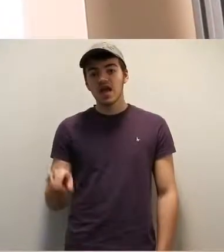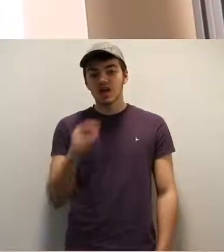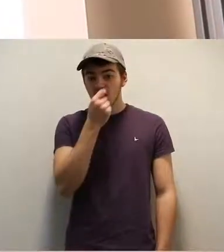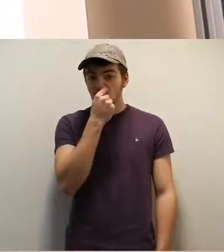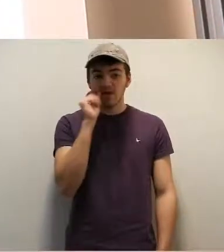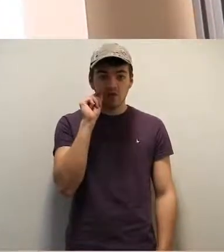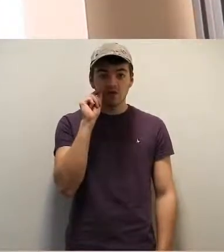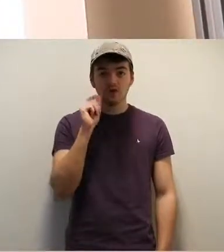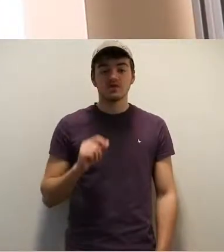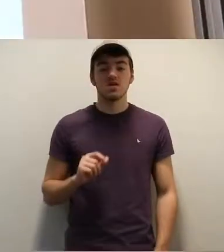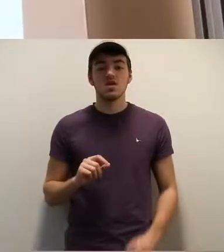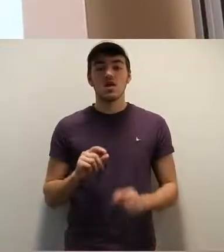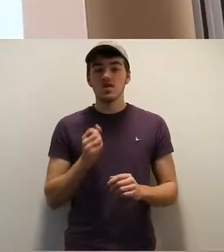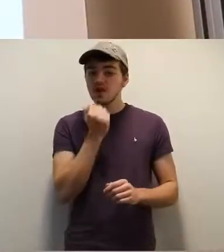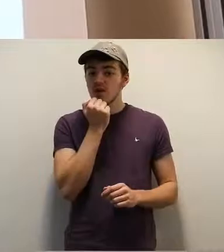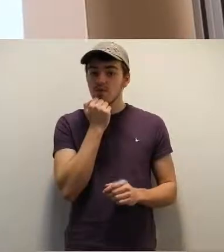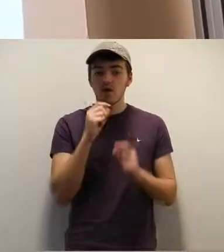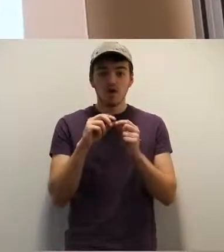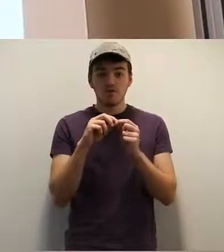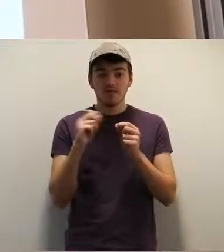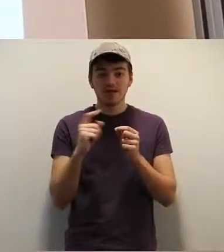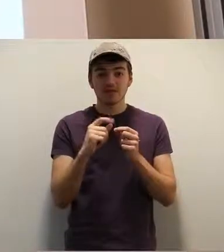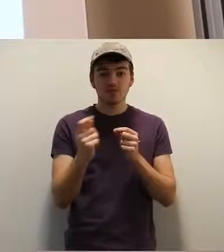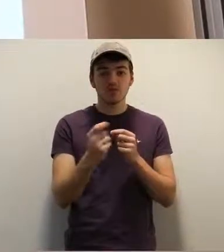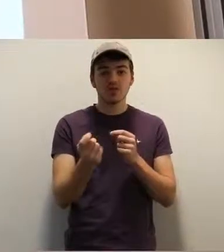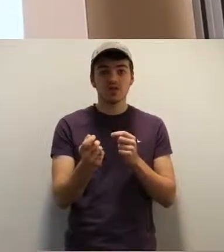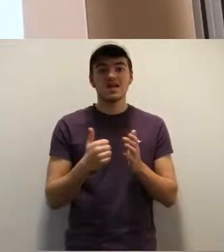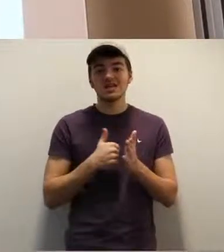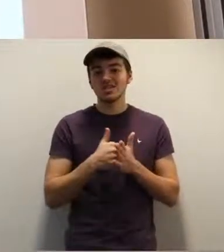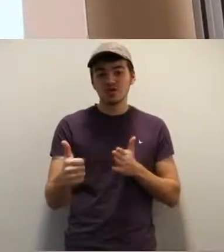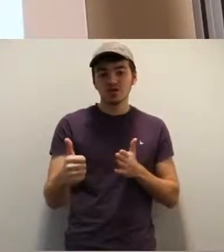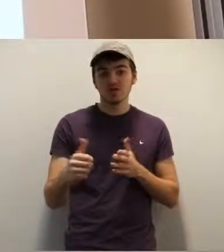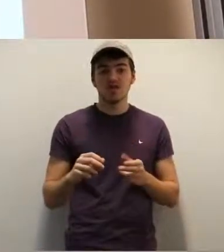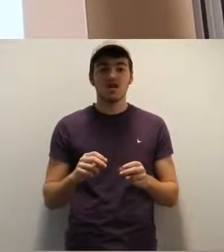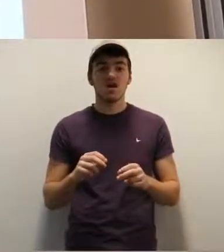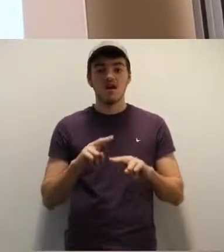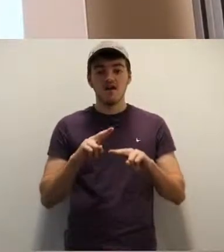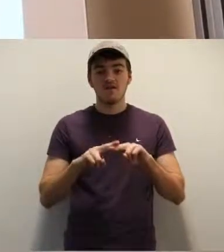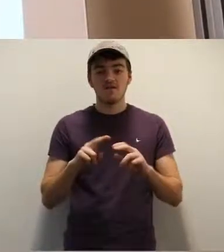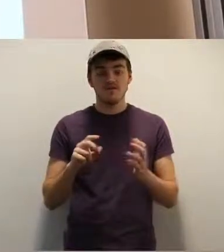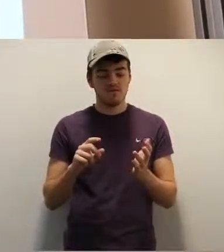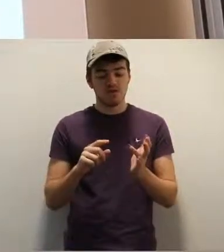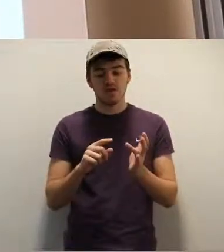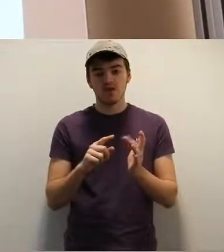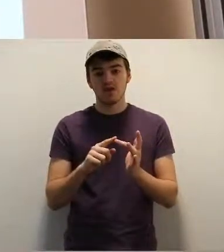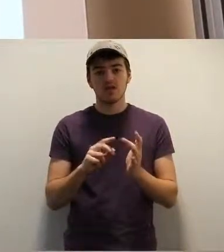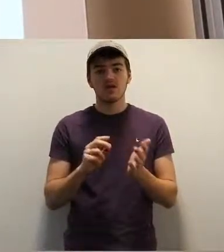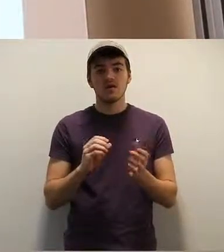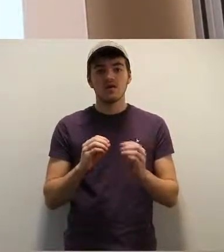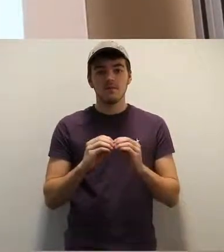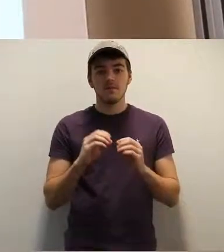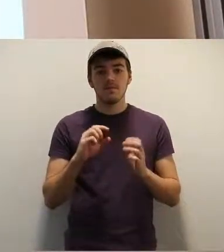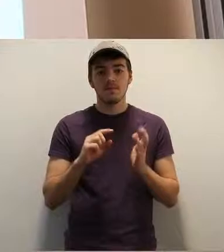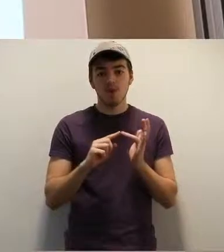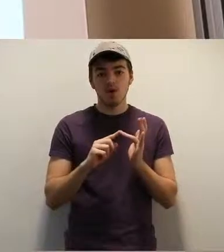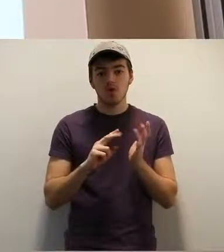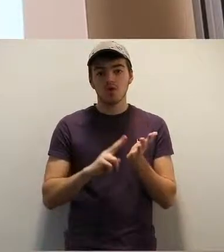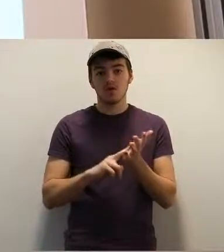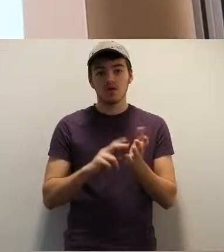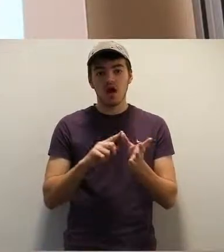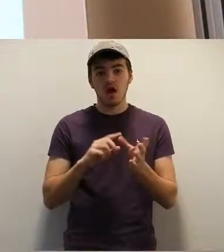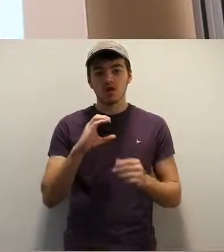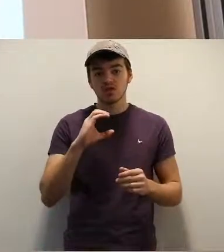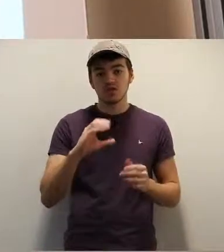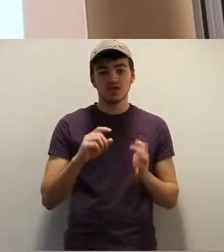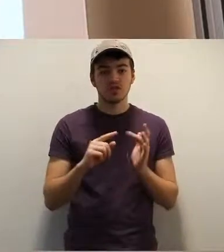There's many examples in nature of the Fibonacci sequence. The number of petals in a flower is often a Fibonacci number. For example, there are 3 petals in a lily,